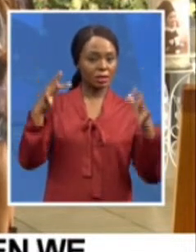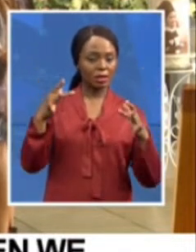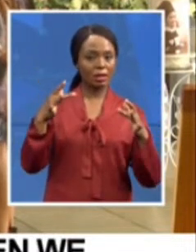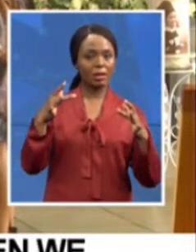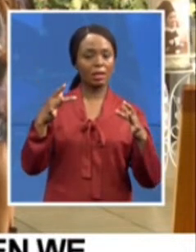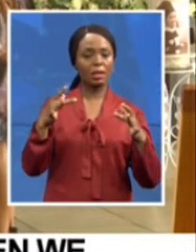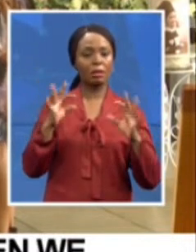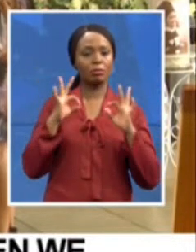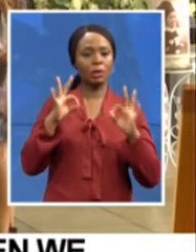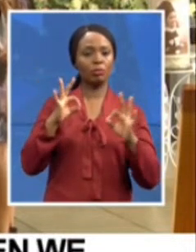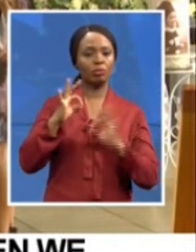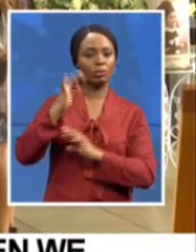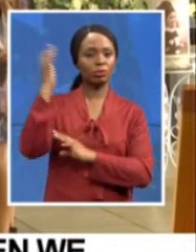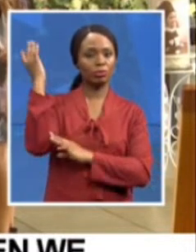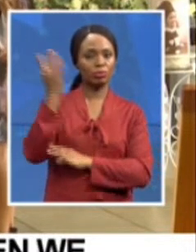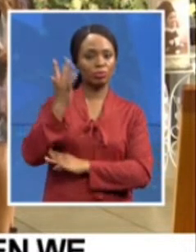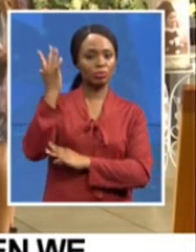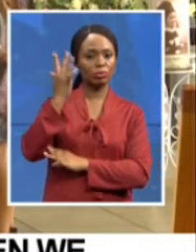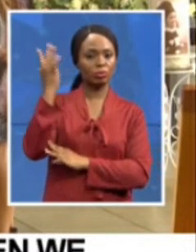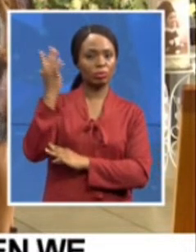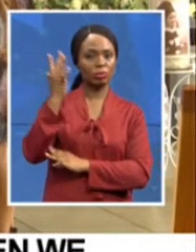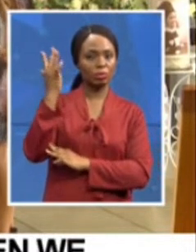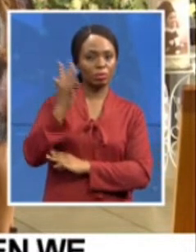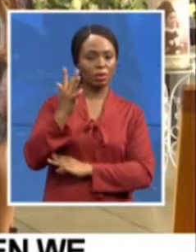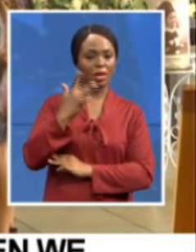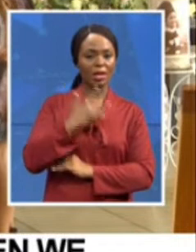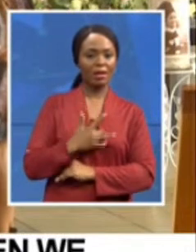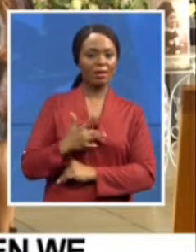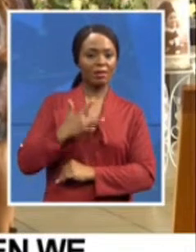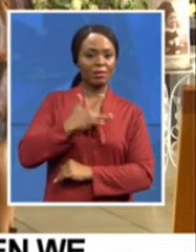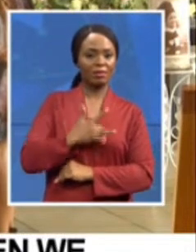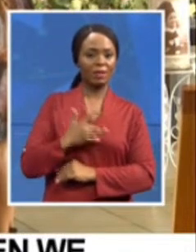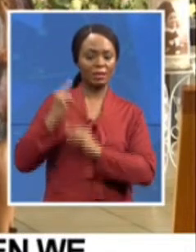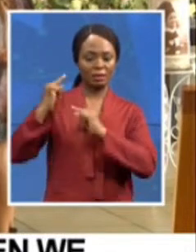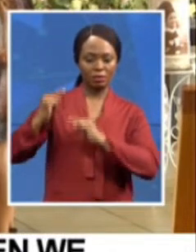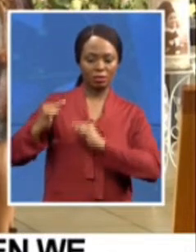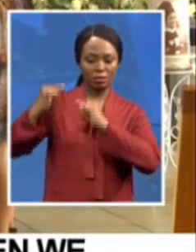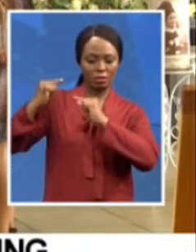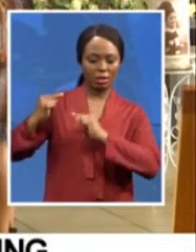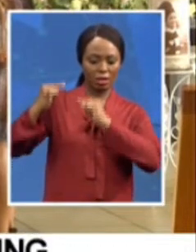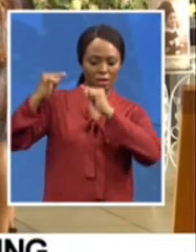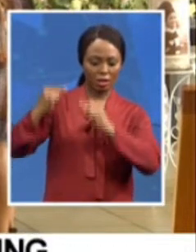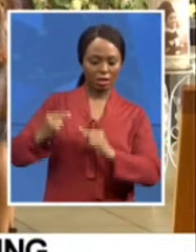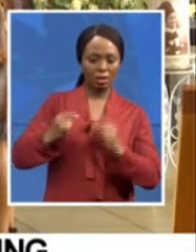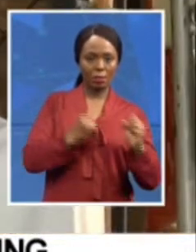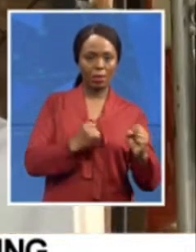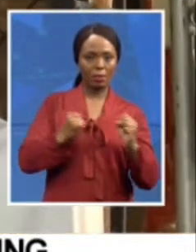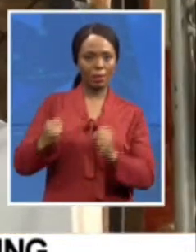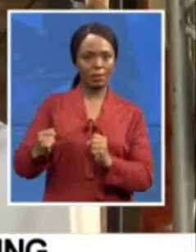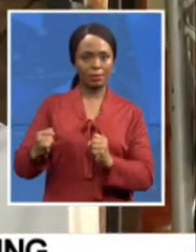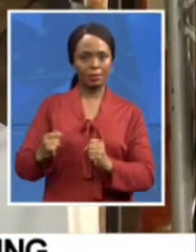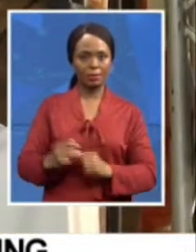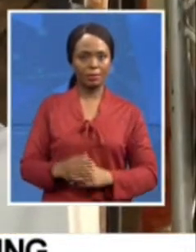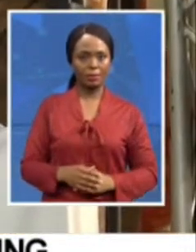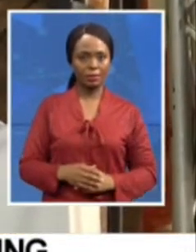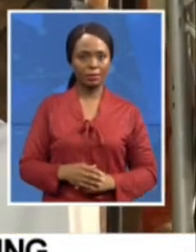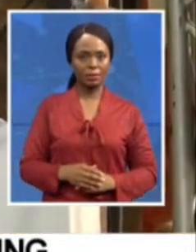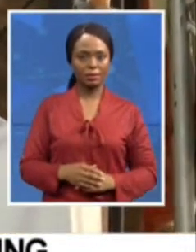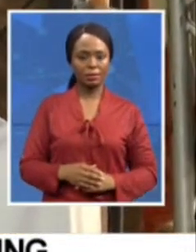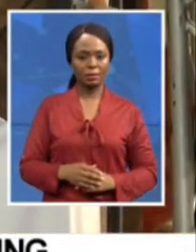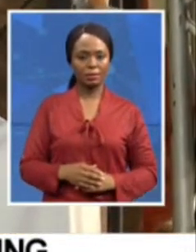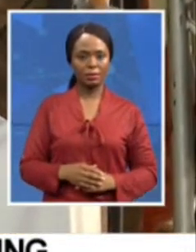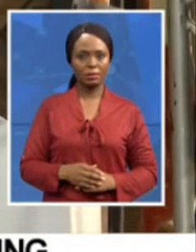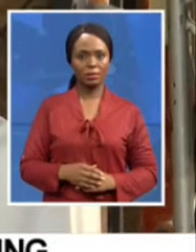It feels that the struggle would remain nonetheless. How could I condense such a wondrous life into a single